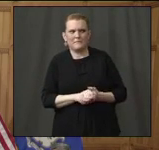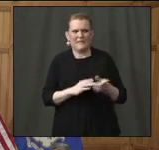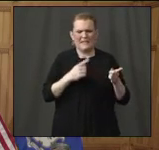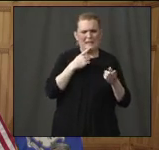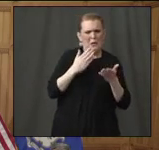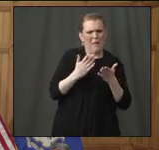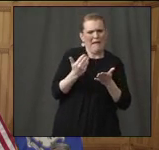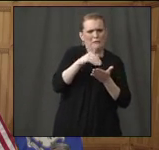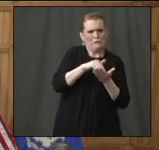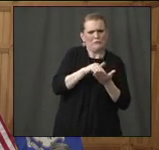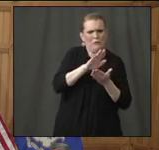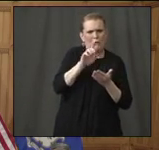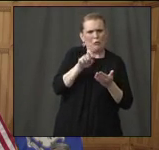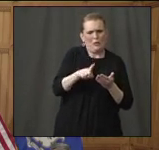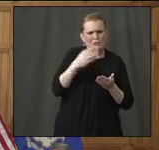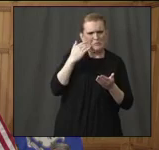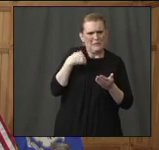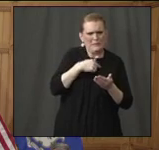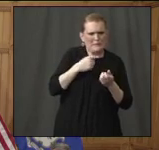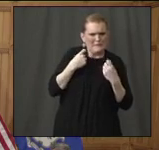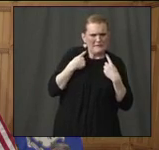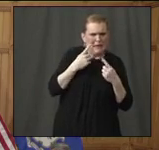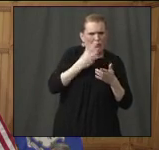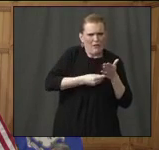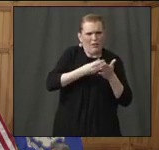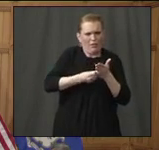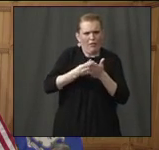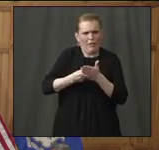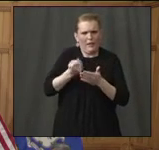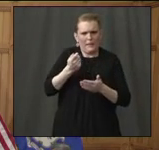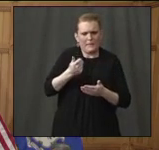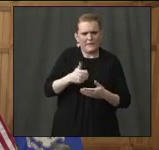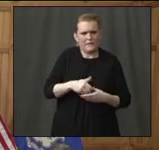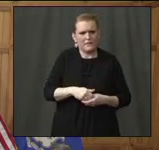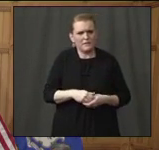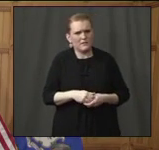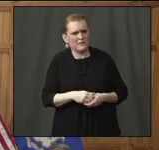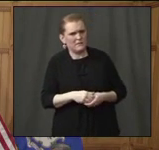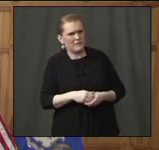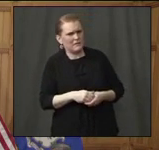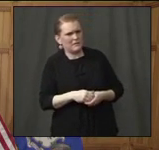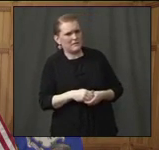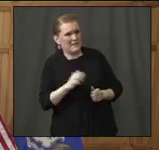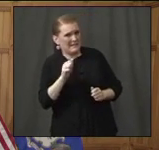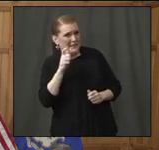that again. I missed that. Can you repeat the question? You were cutting out. Yeah, sorry. Can you hear me okay?